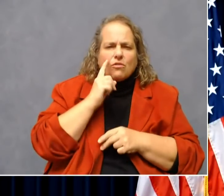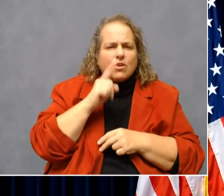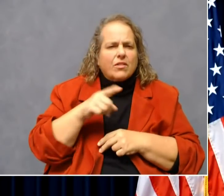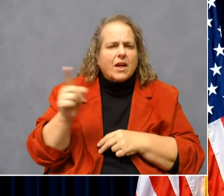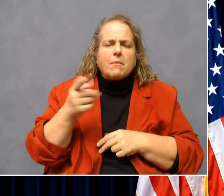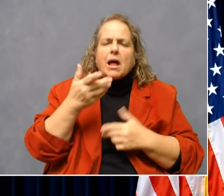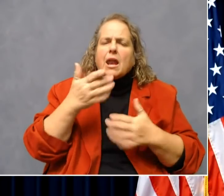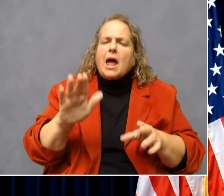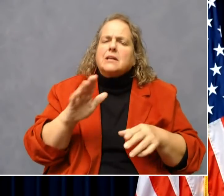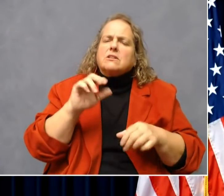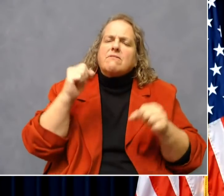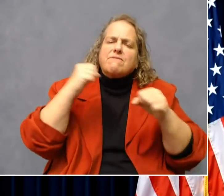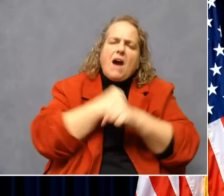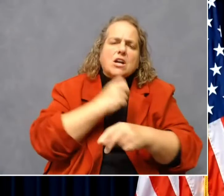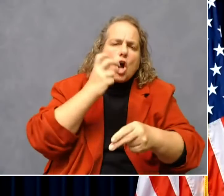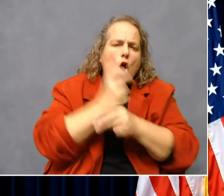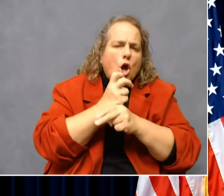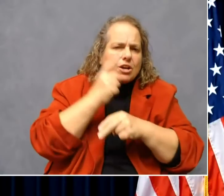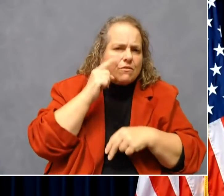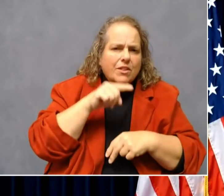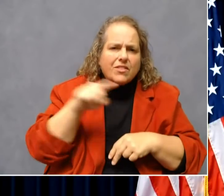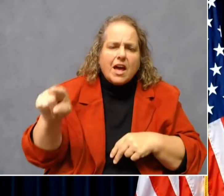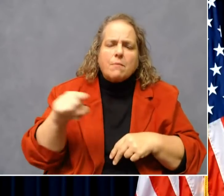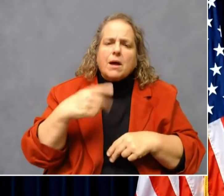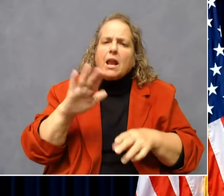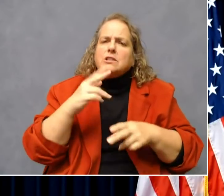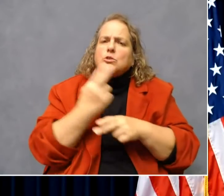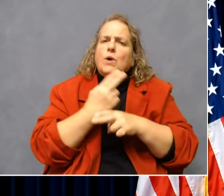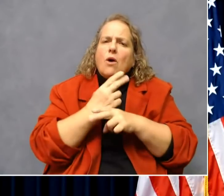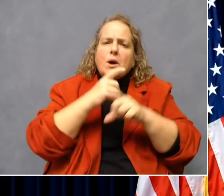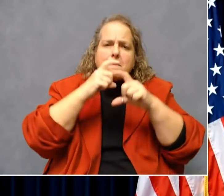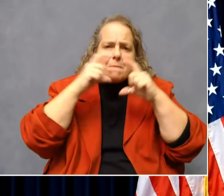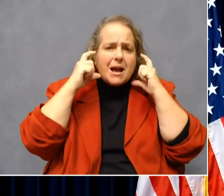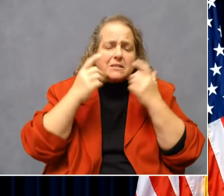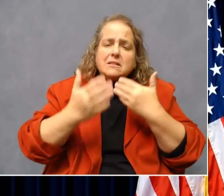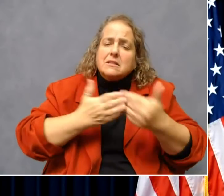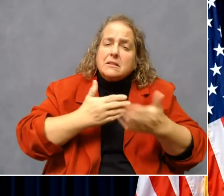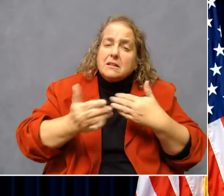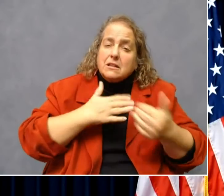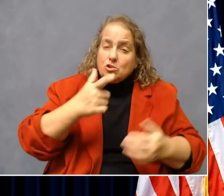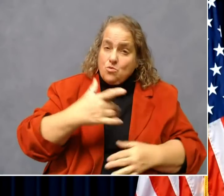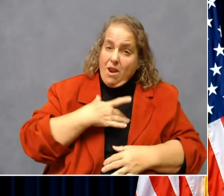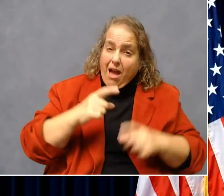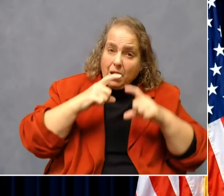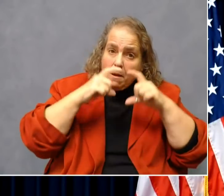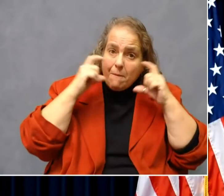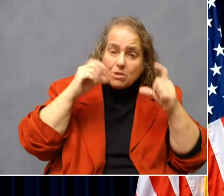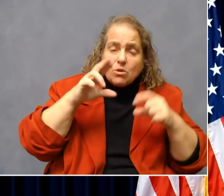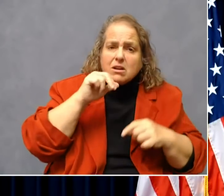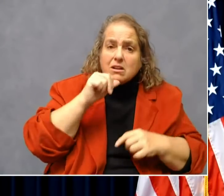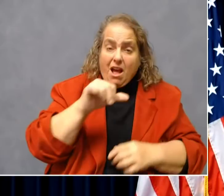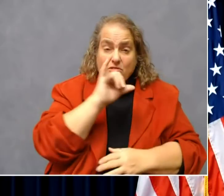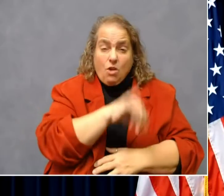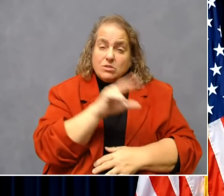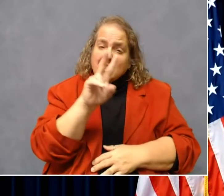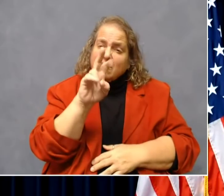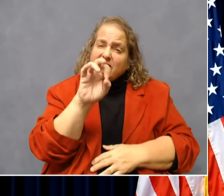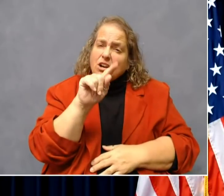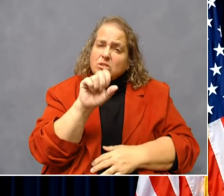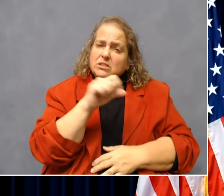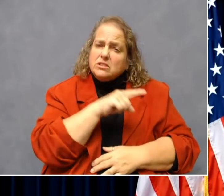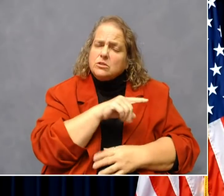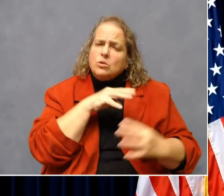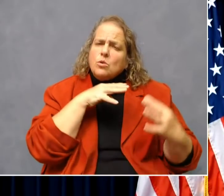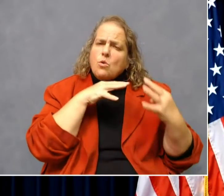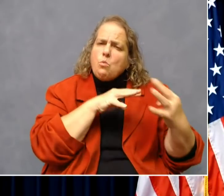whether we like wearing a mask or not. These veterans, they went through a lot harder times and they